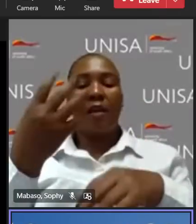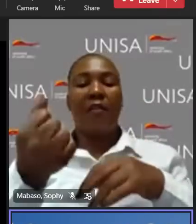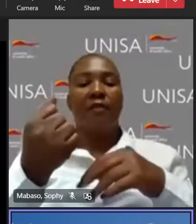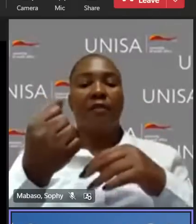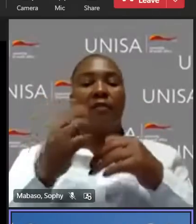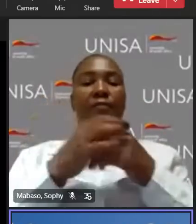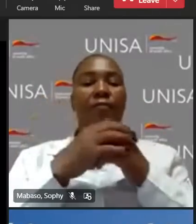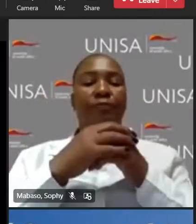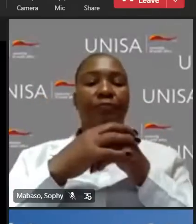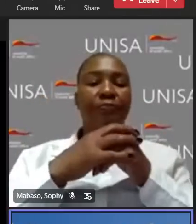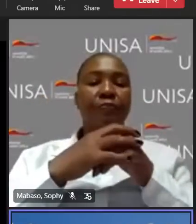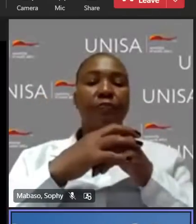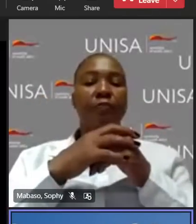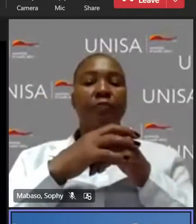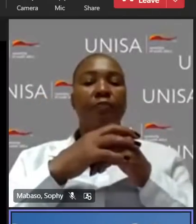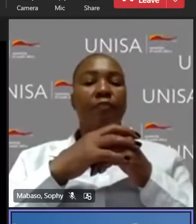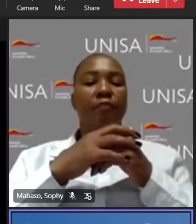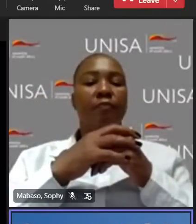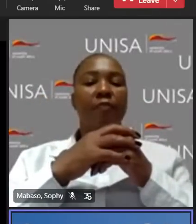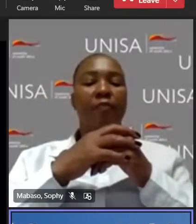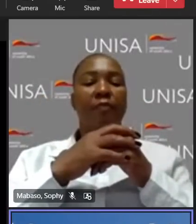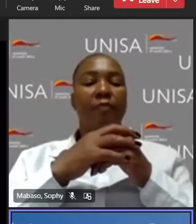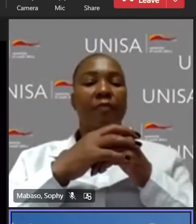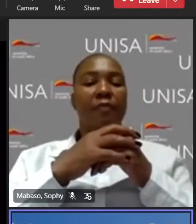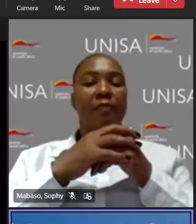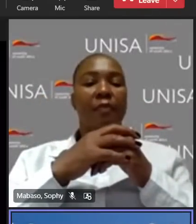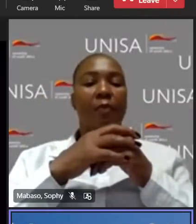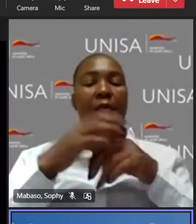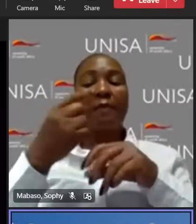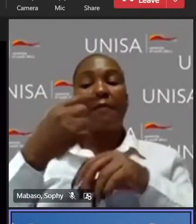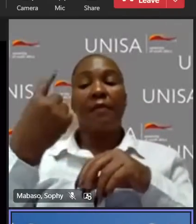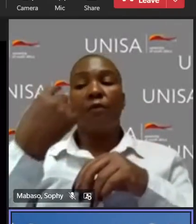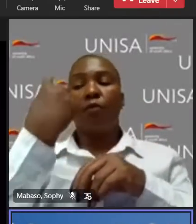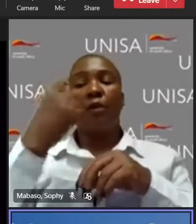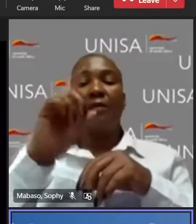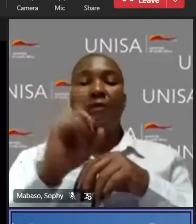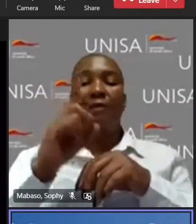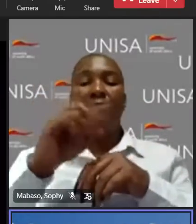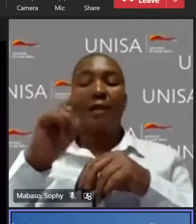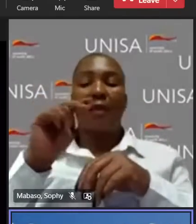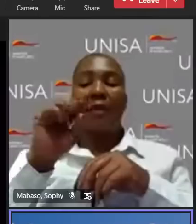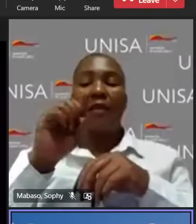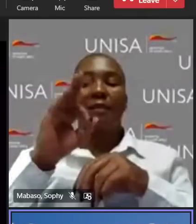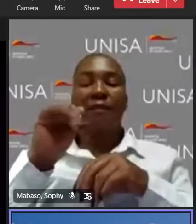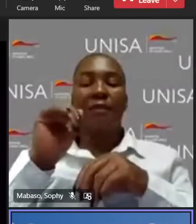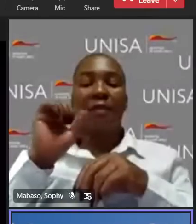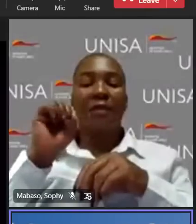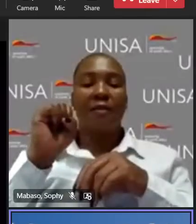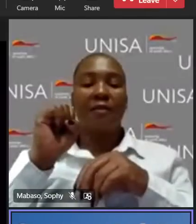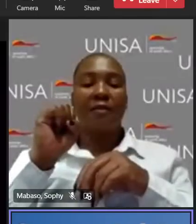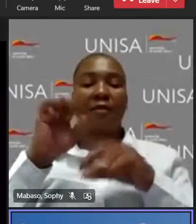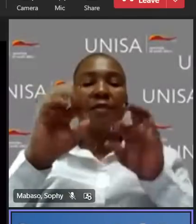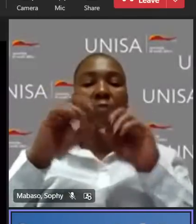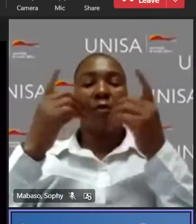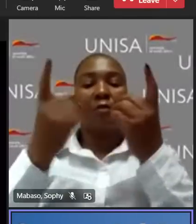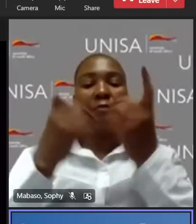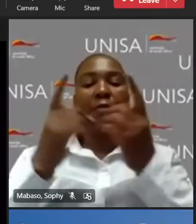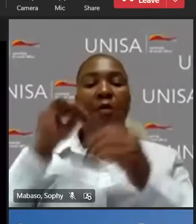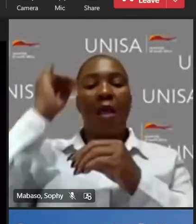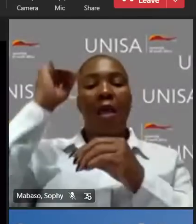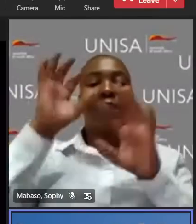are offering. And then the first one, NSFAS DHET bursary